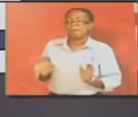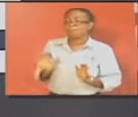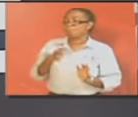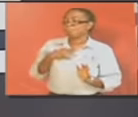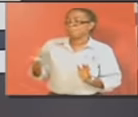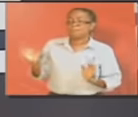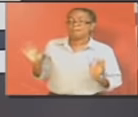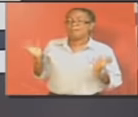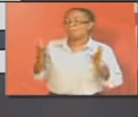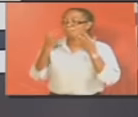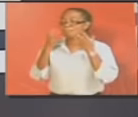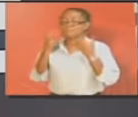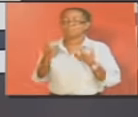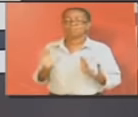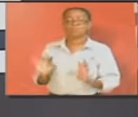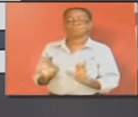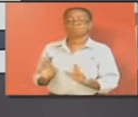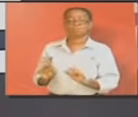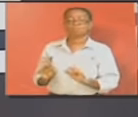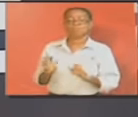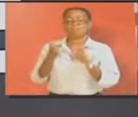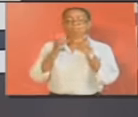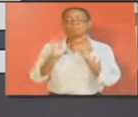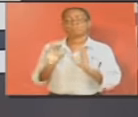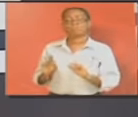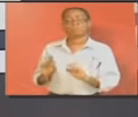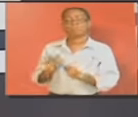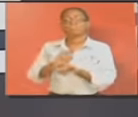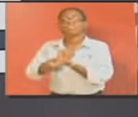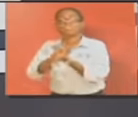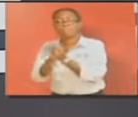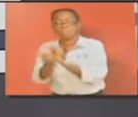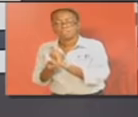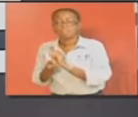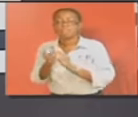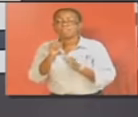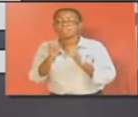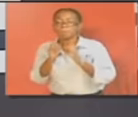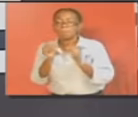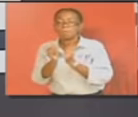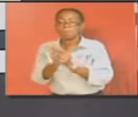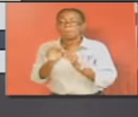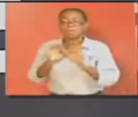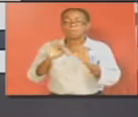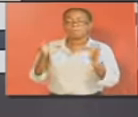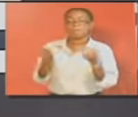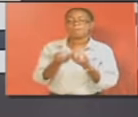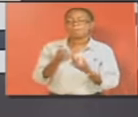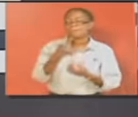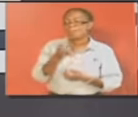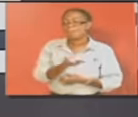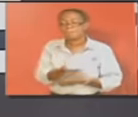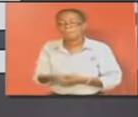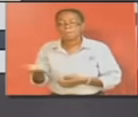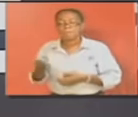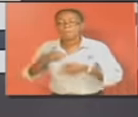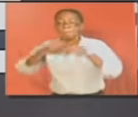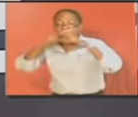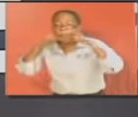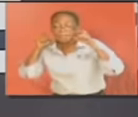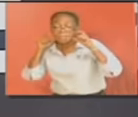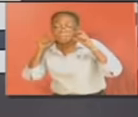to those in your family and those around to wear your mask and to wash your hands. It's unfortunate